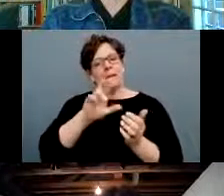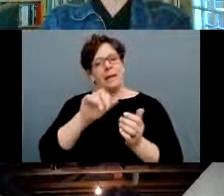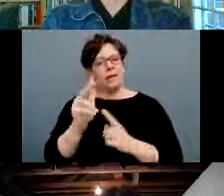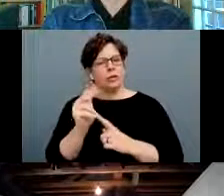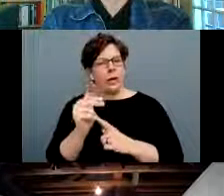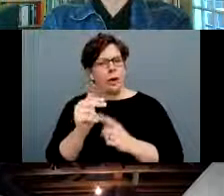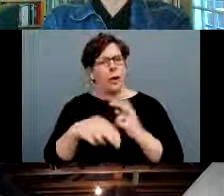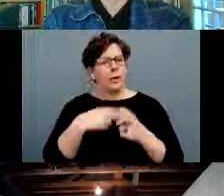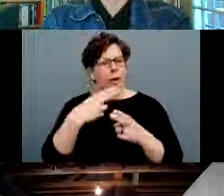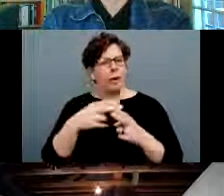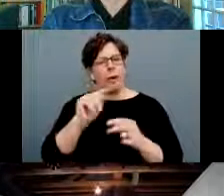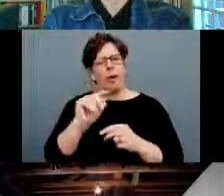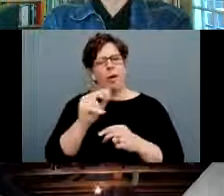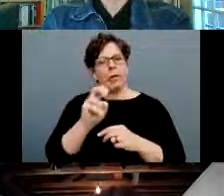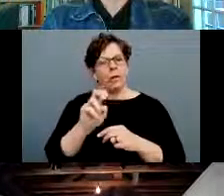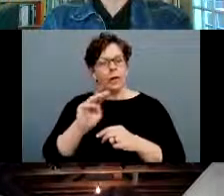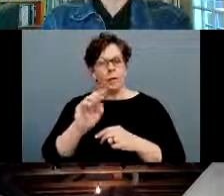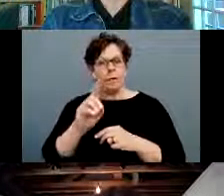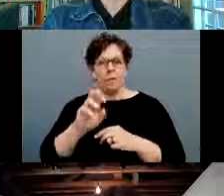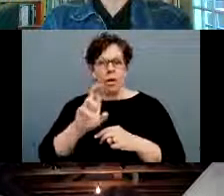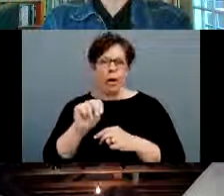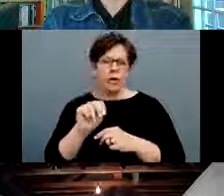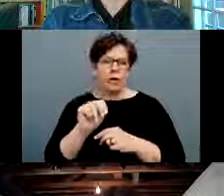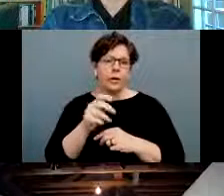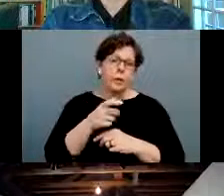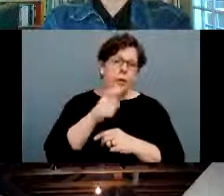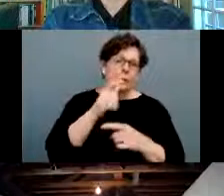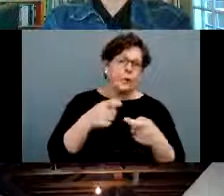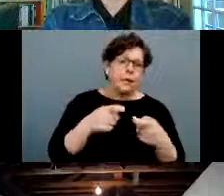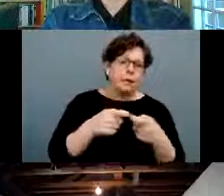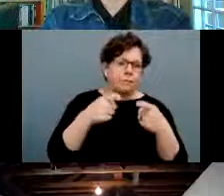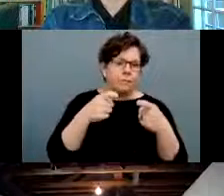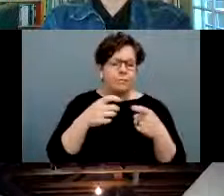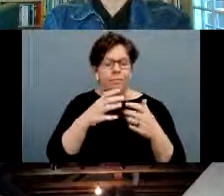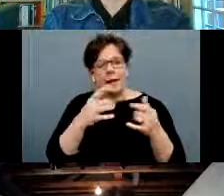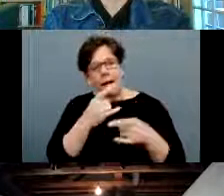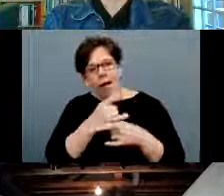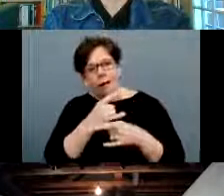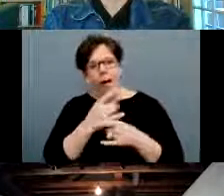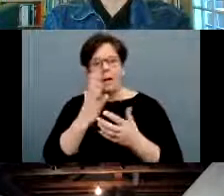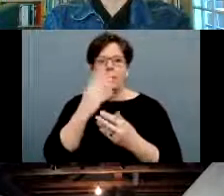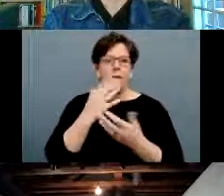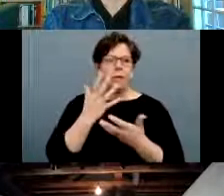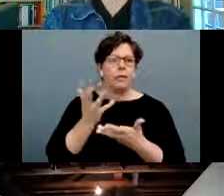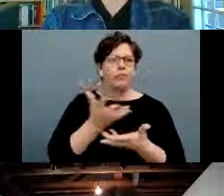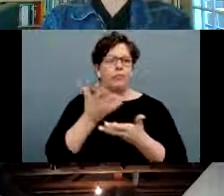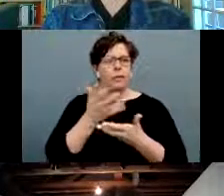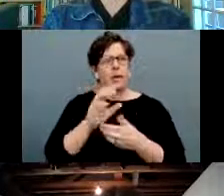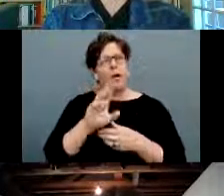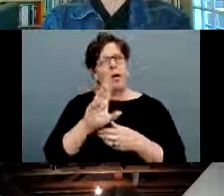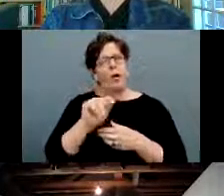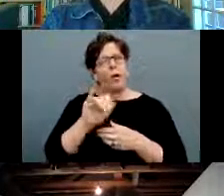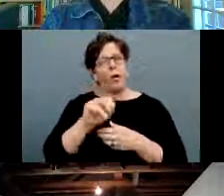Modern, where you can sip cocktails and enjoy convivial conversation, as we all did in the courtyard.